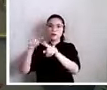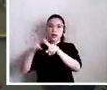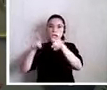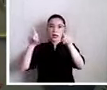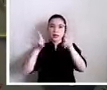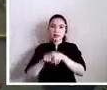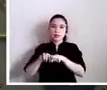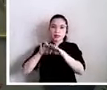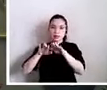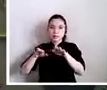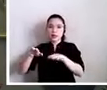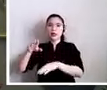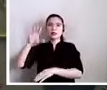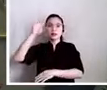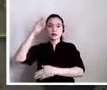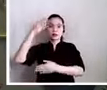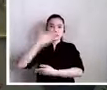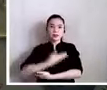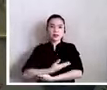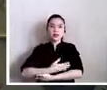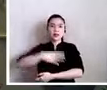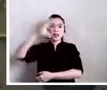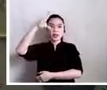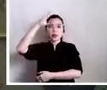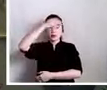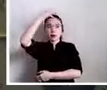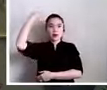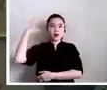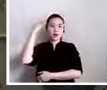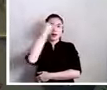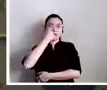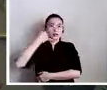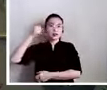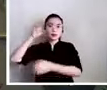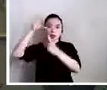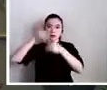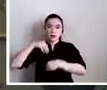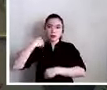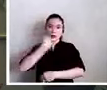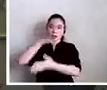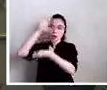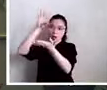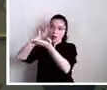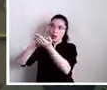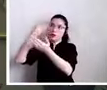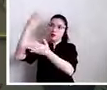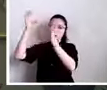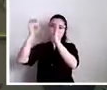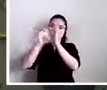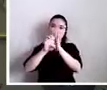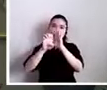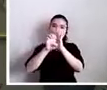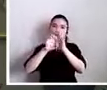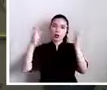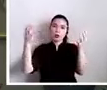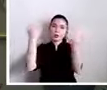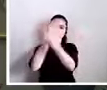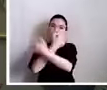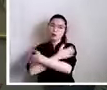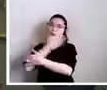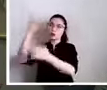to Mary and Joseph. Grant that we may learn from his example to embrace your will in all